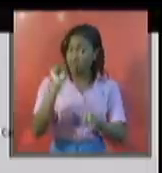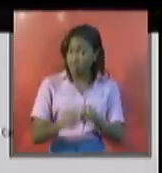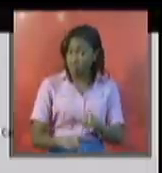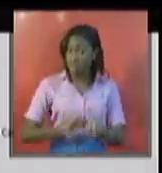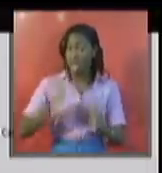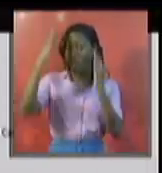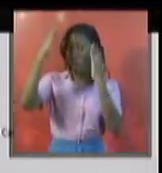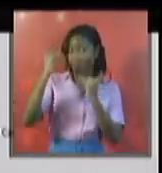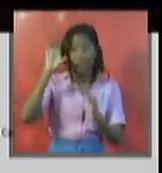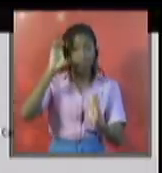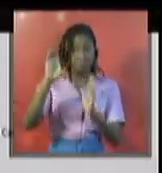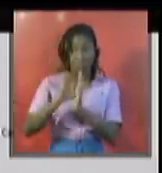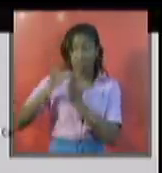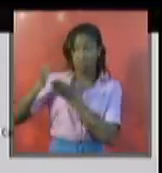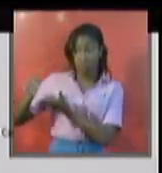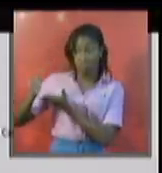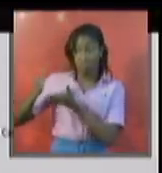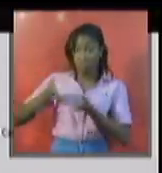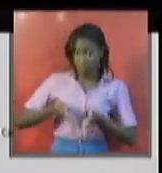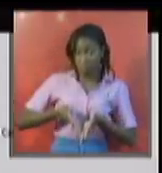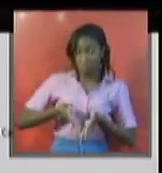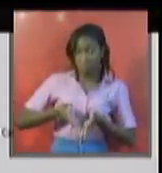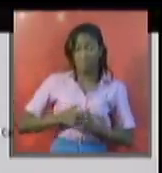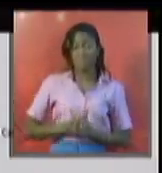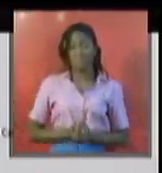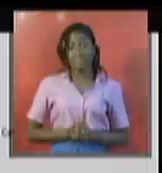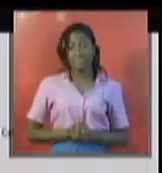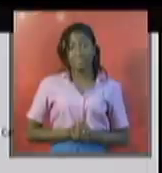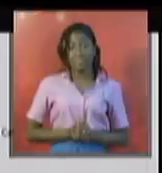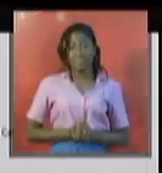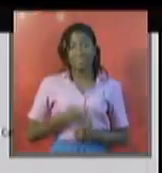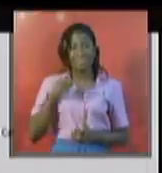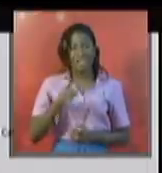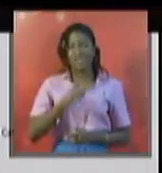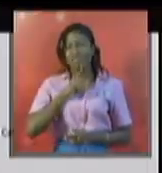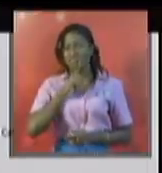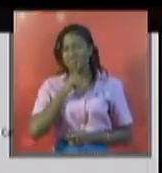these graphical representations of where we are really